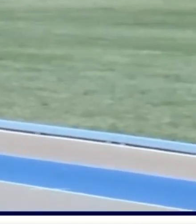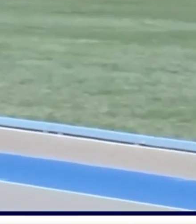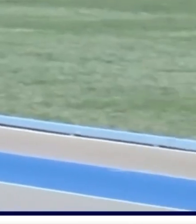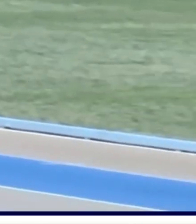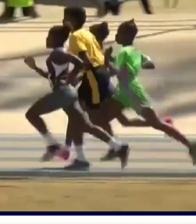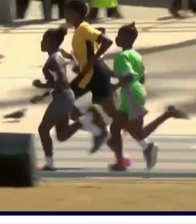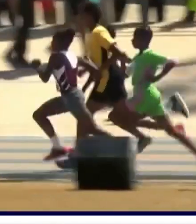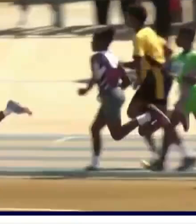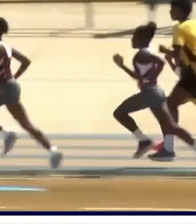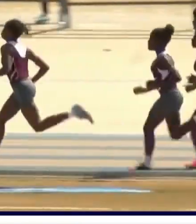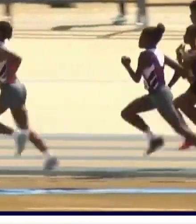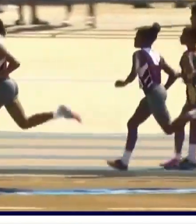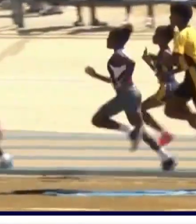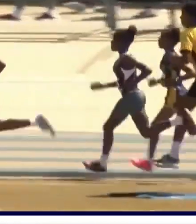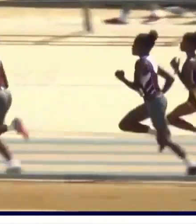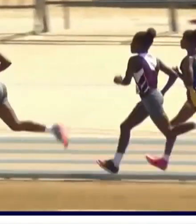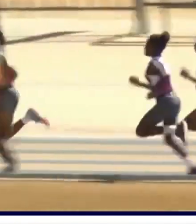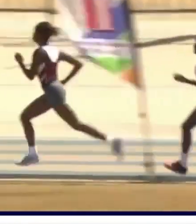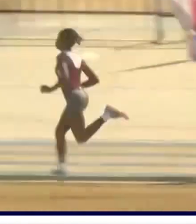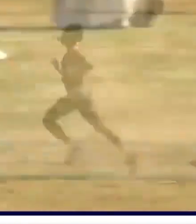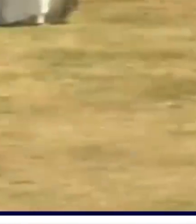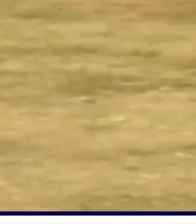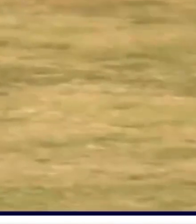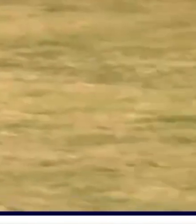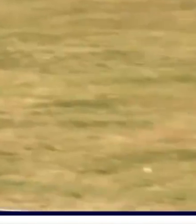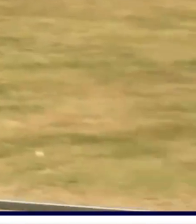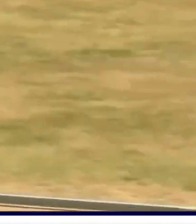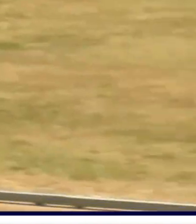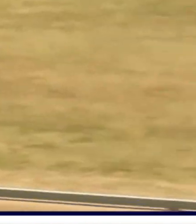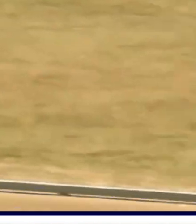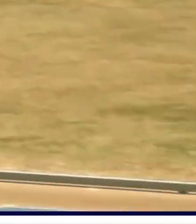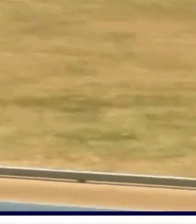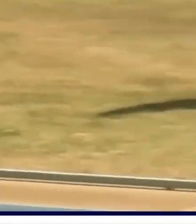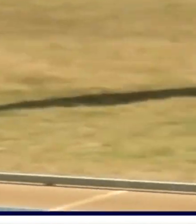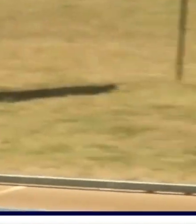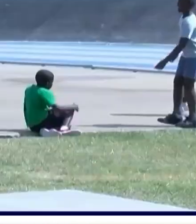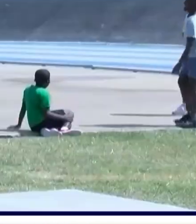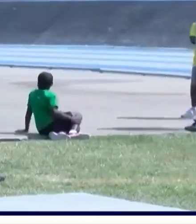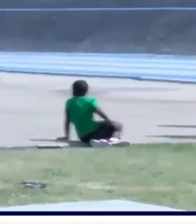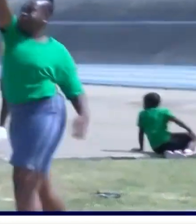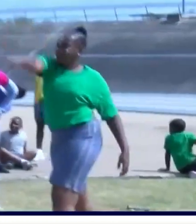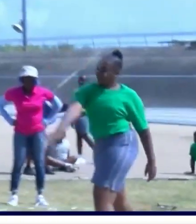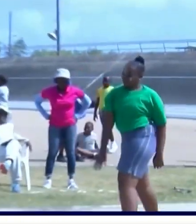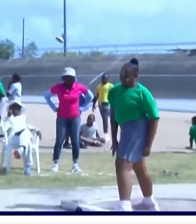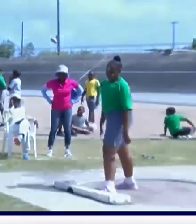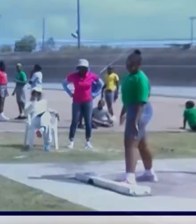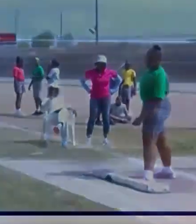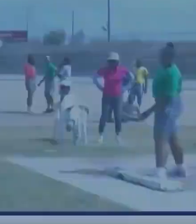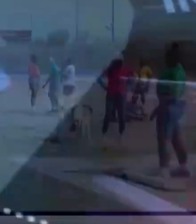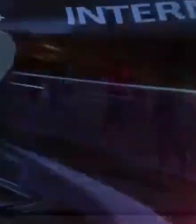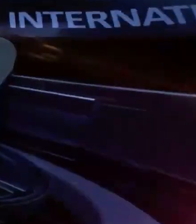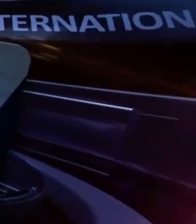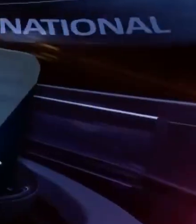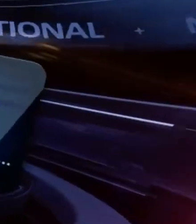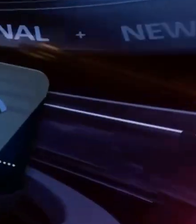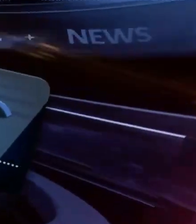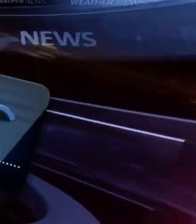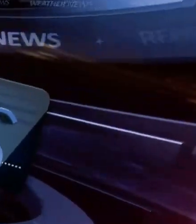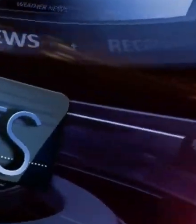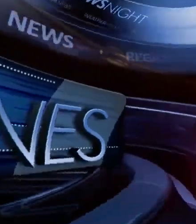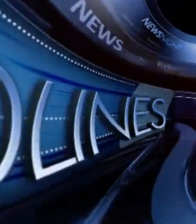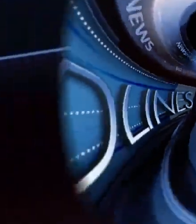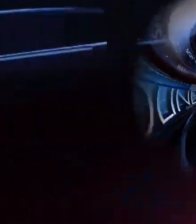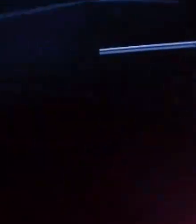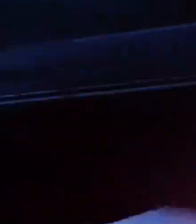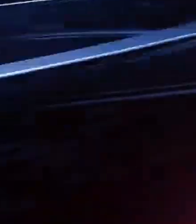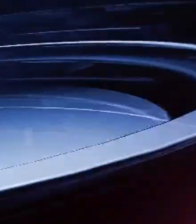in sports, contingency plans in place for the 2023 schools track and field season. The CBC NewsNight